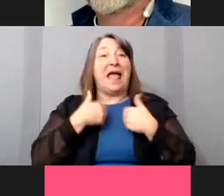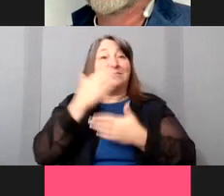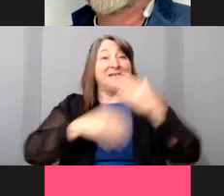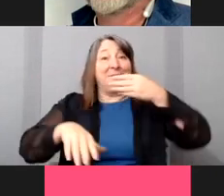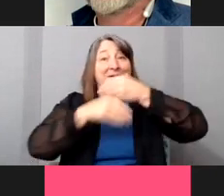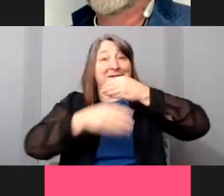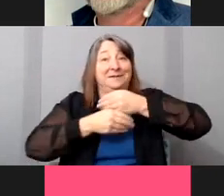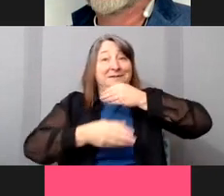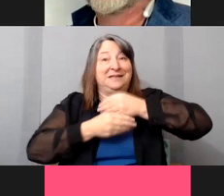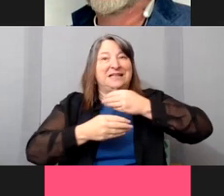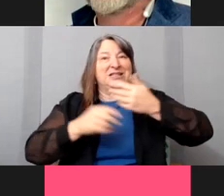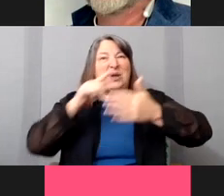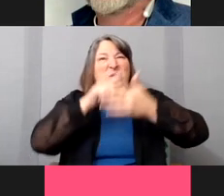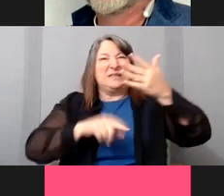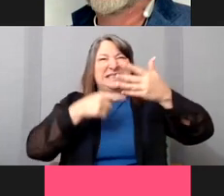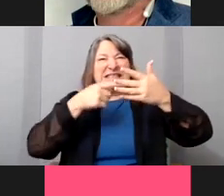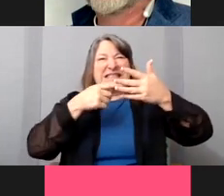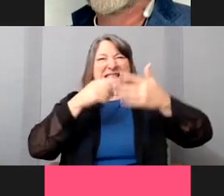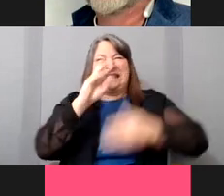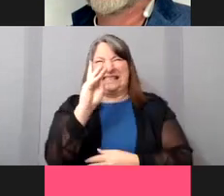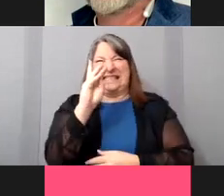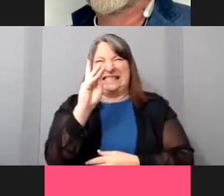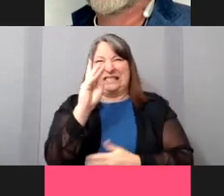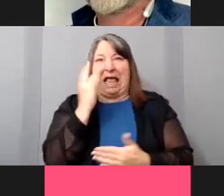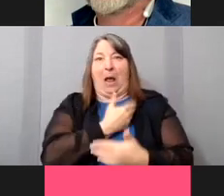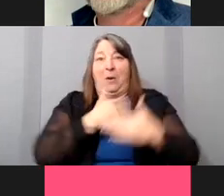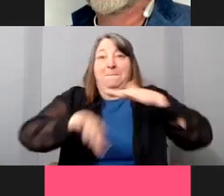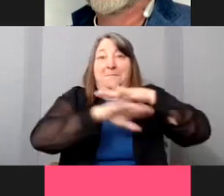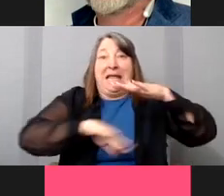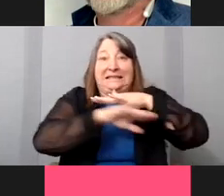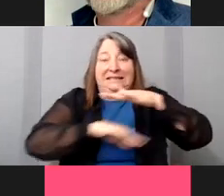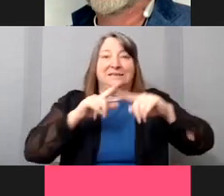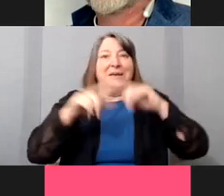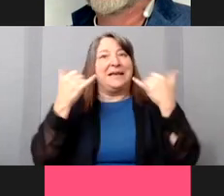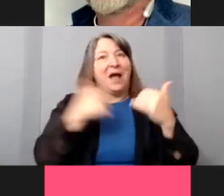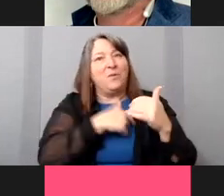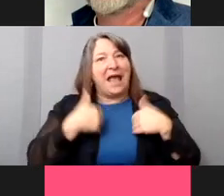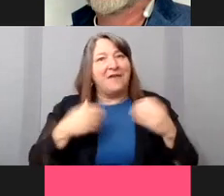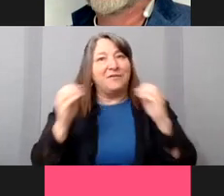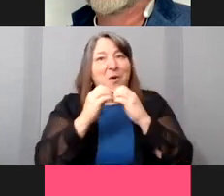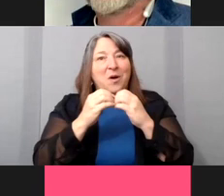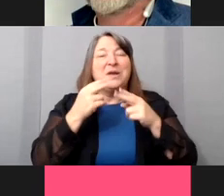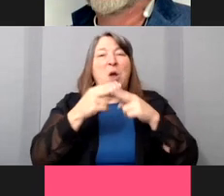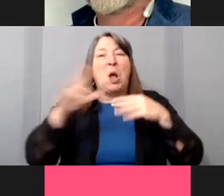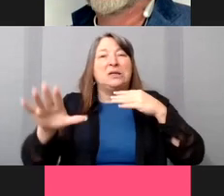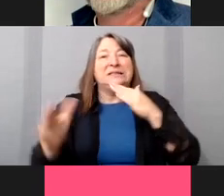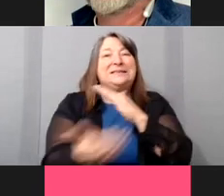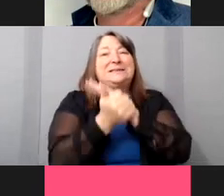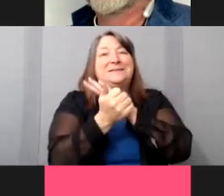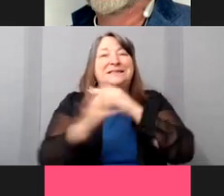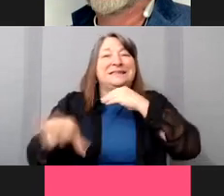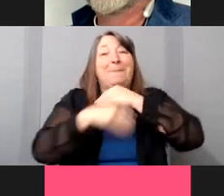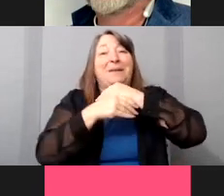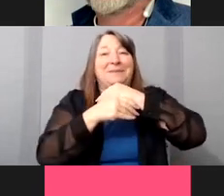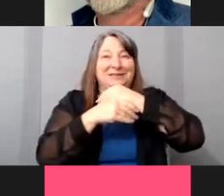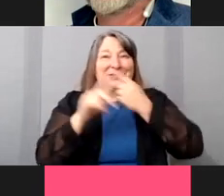kind of the basics covered in the main document. We also have what we call supplements to that. And these are publications that